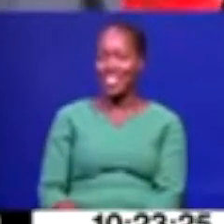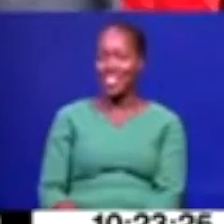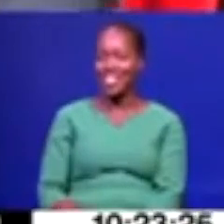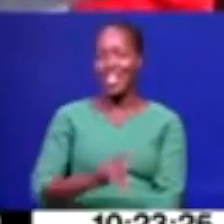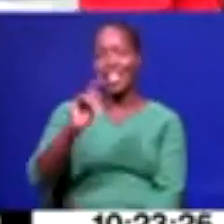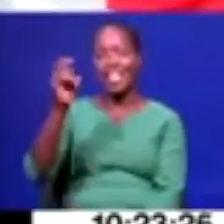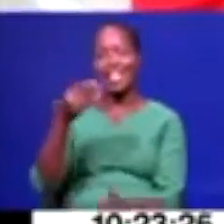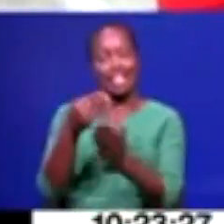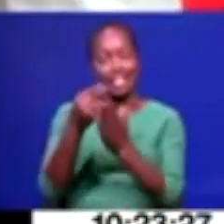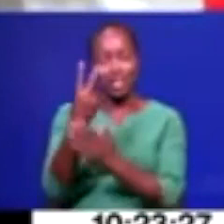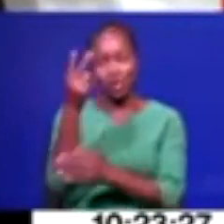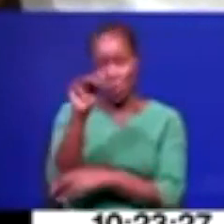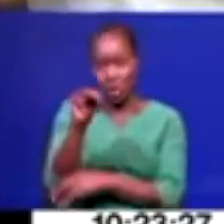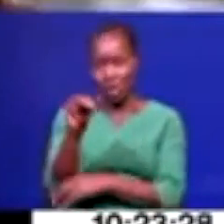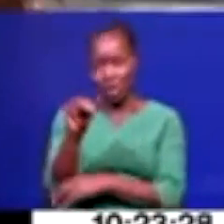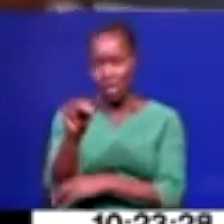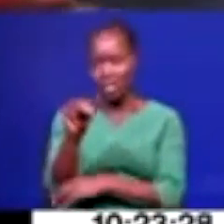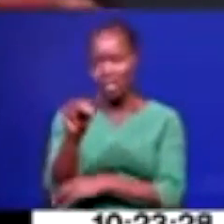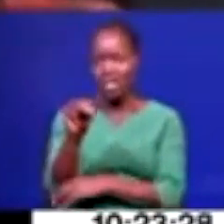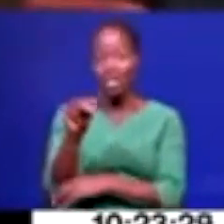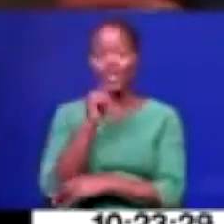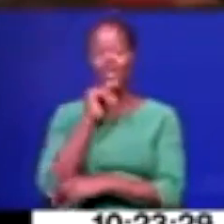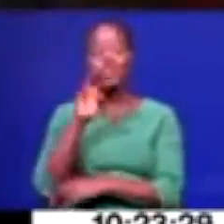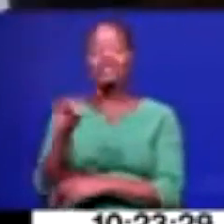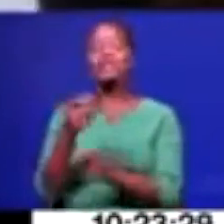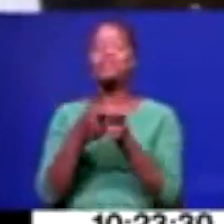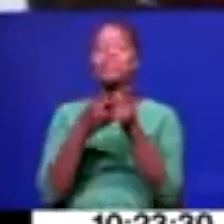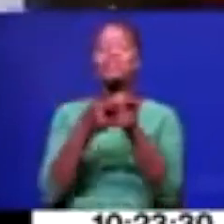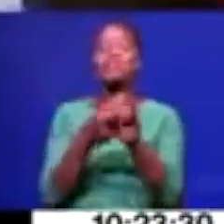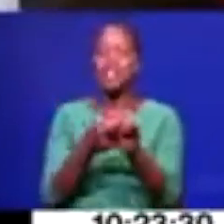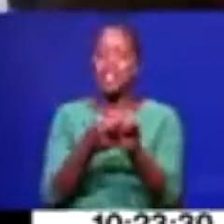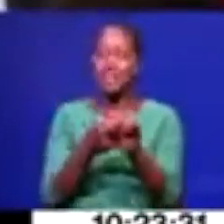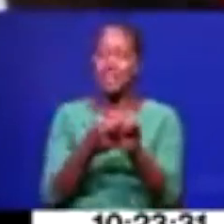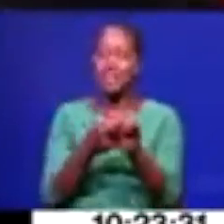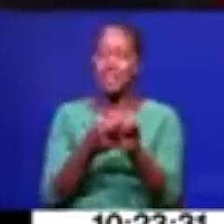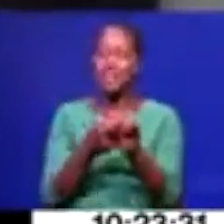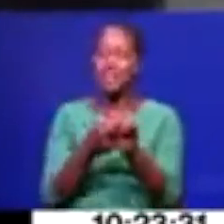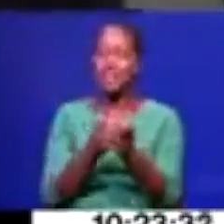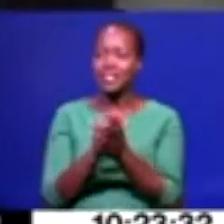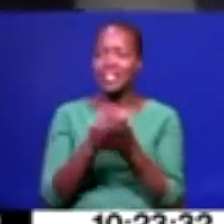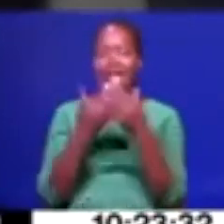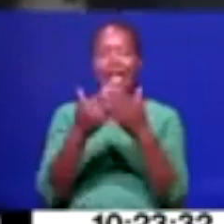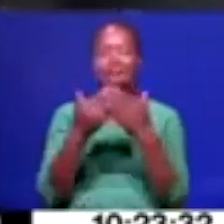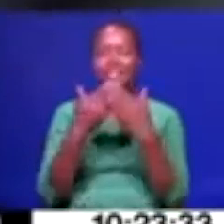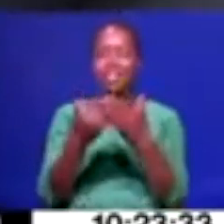Kenya shillings 2 million to Ferdinand in appreciation